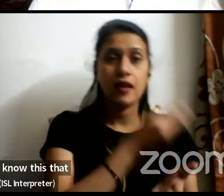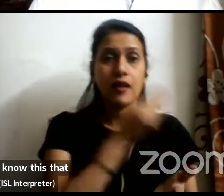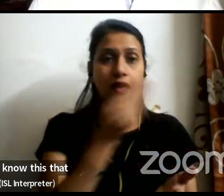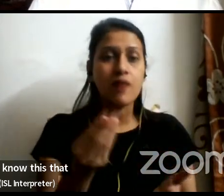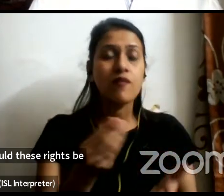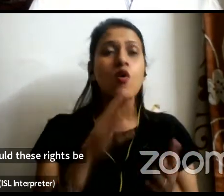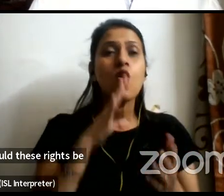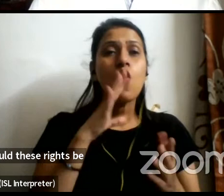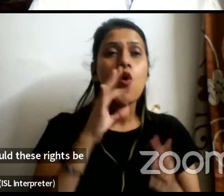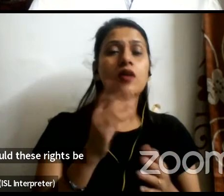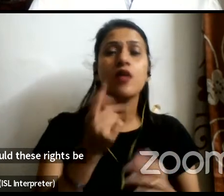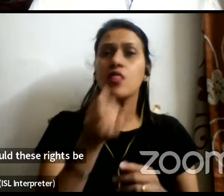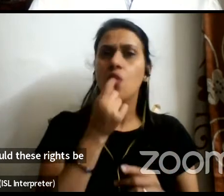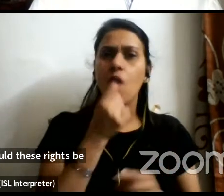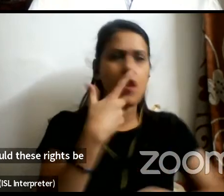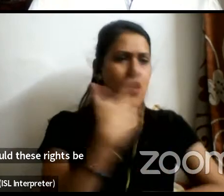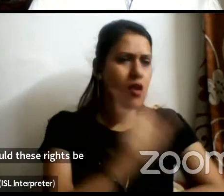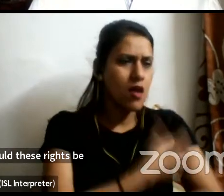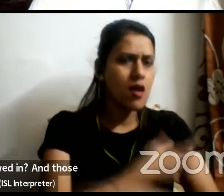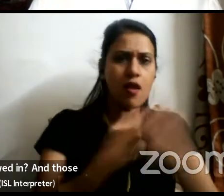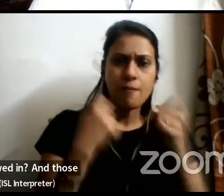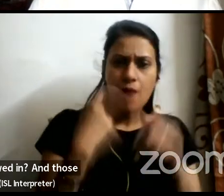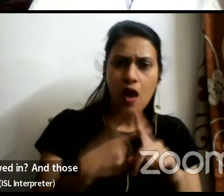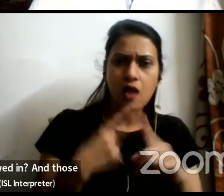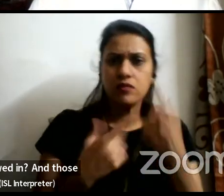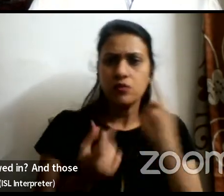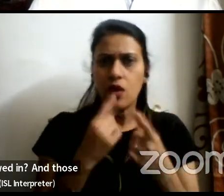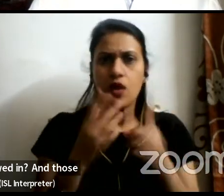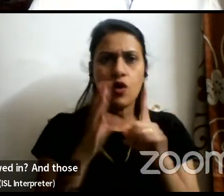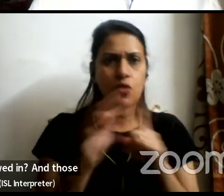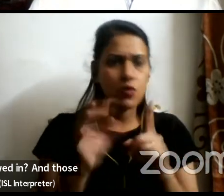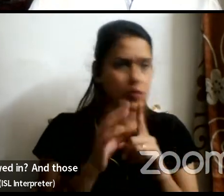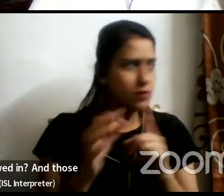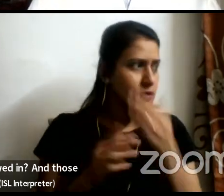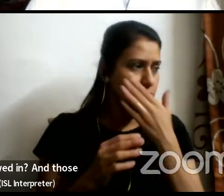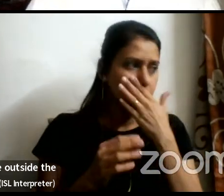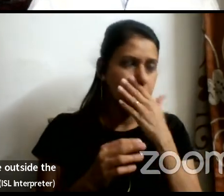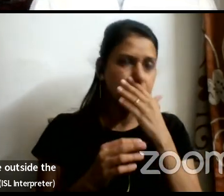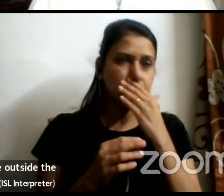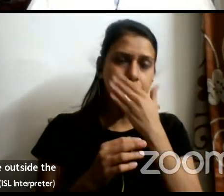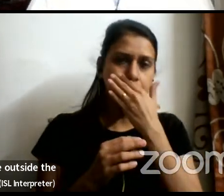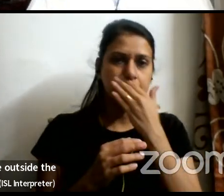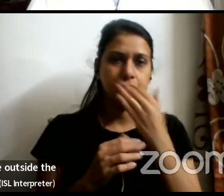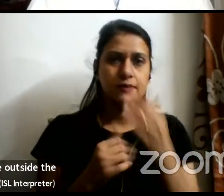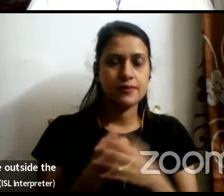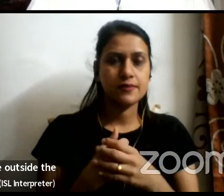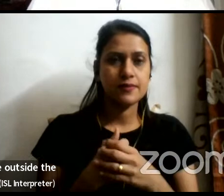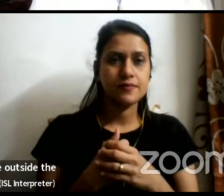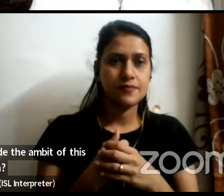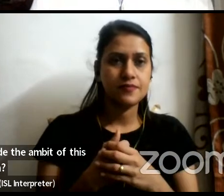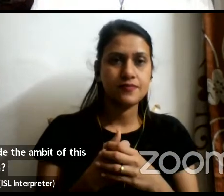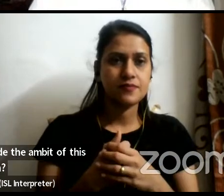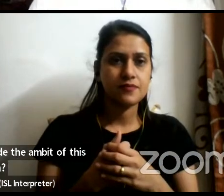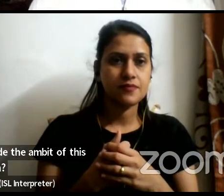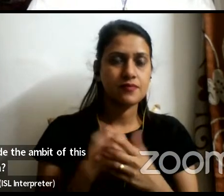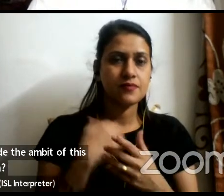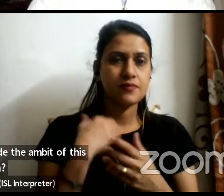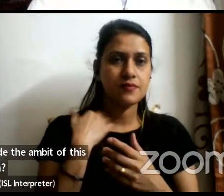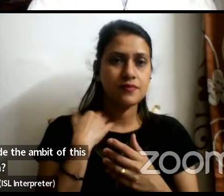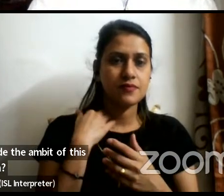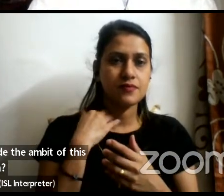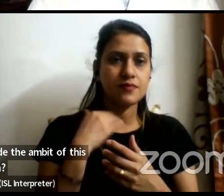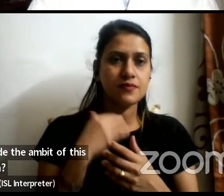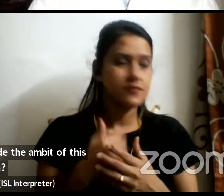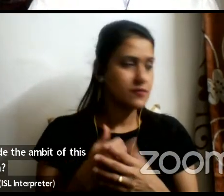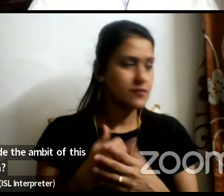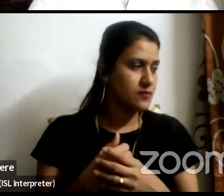generic drugs be allowed? And those are bigger conversations which are outside the ambit of this particular conversation. But yes, the tension is there in the pharma